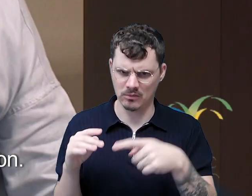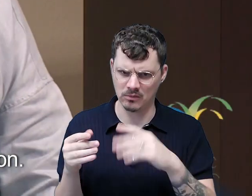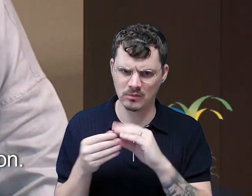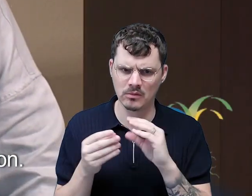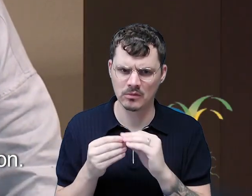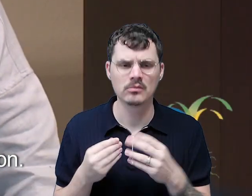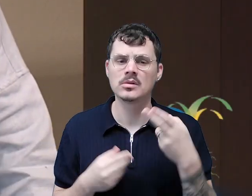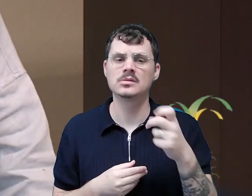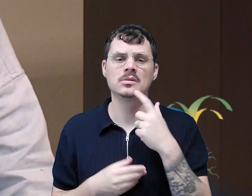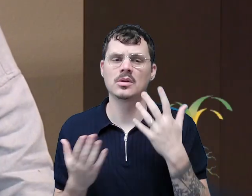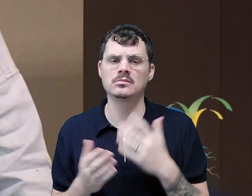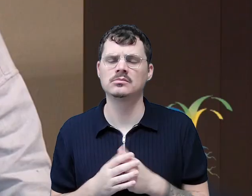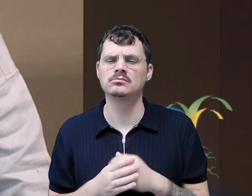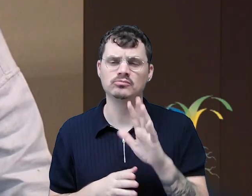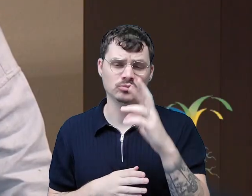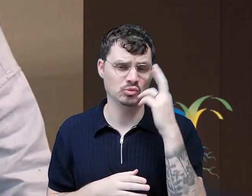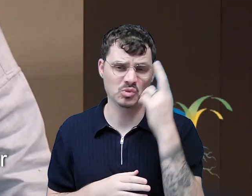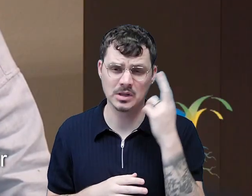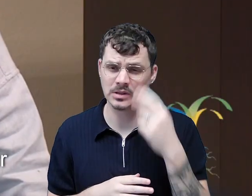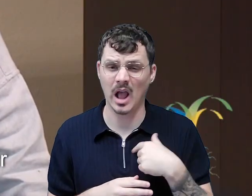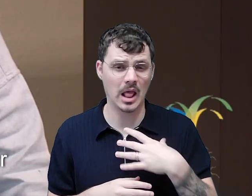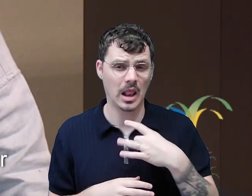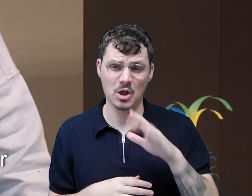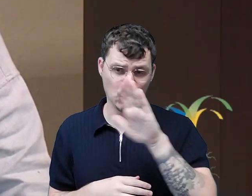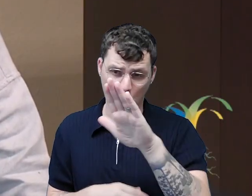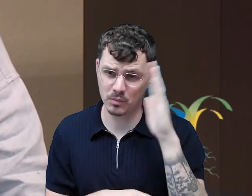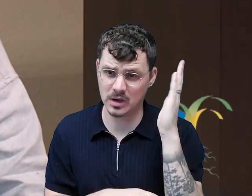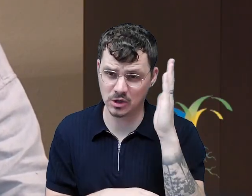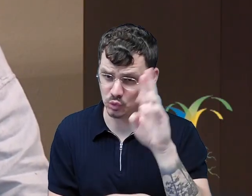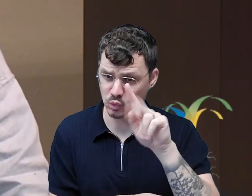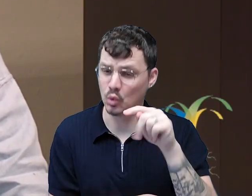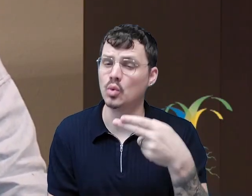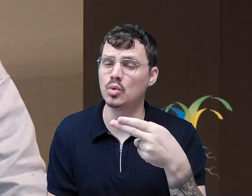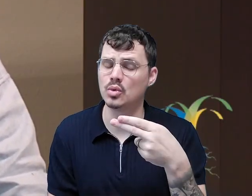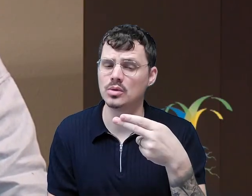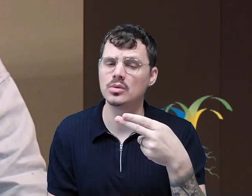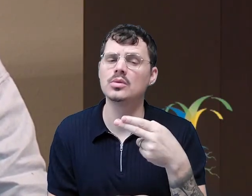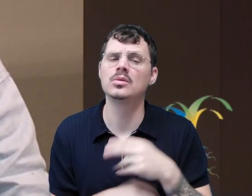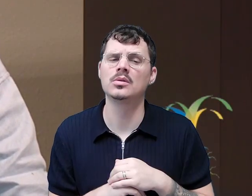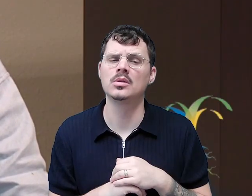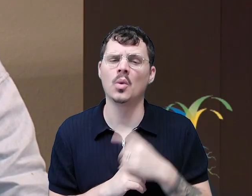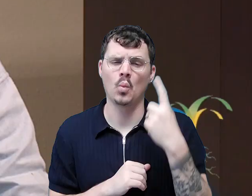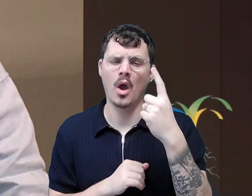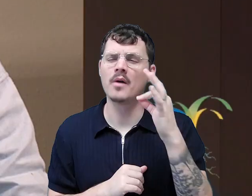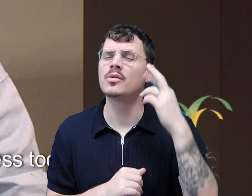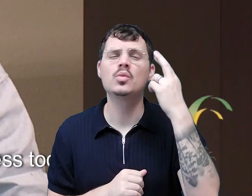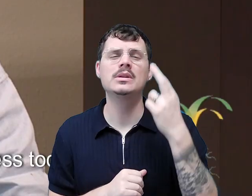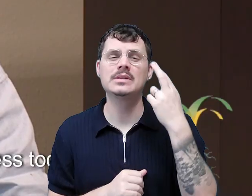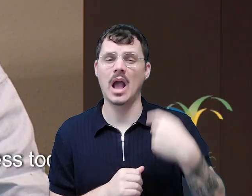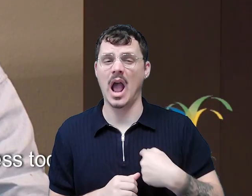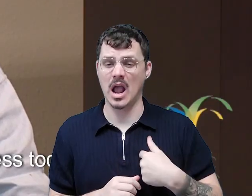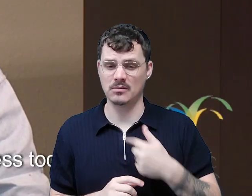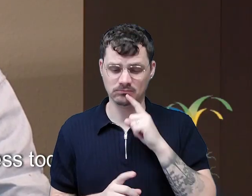of got everybody's attention. He said, part of the reason I liked your presentation, Ruth, is that one